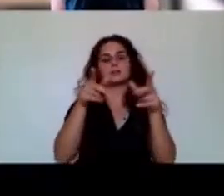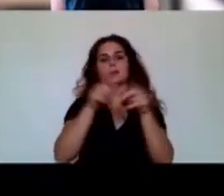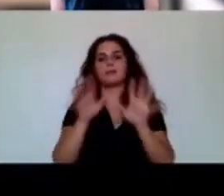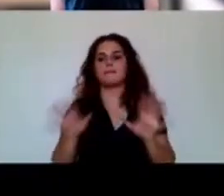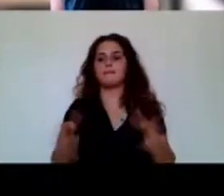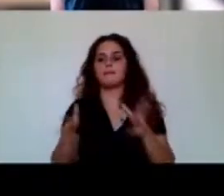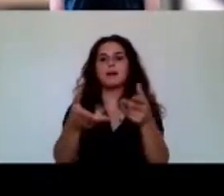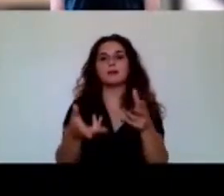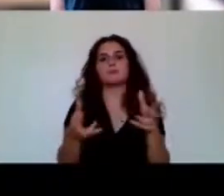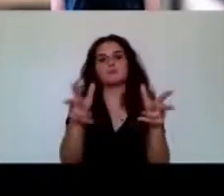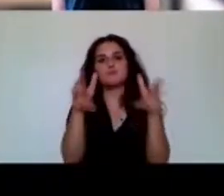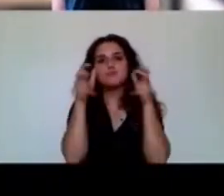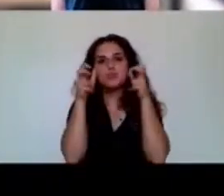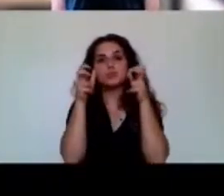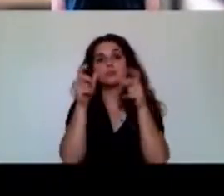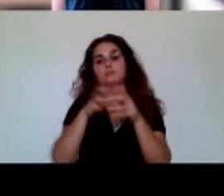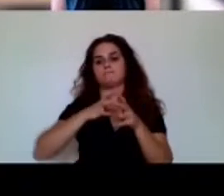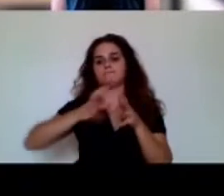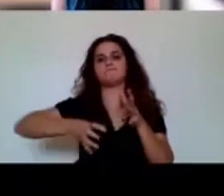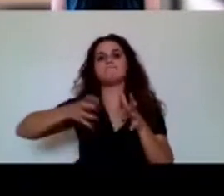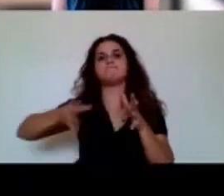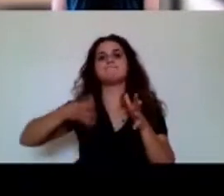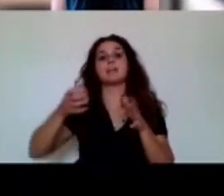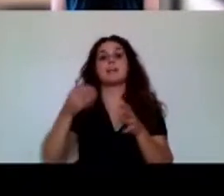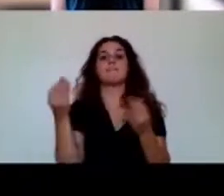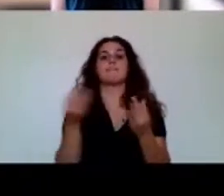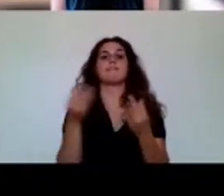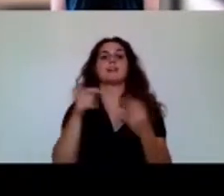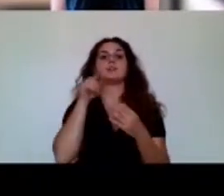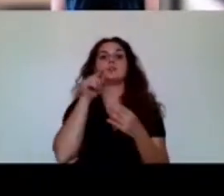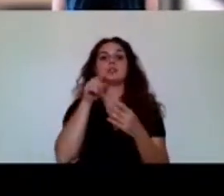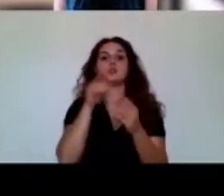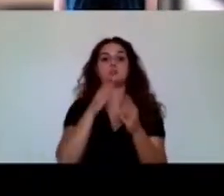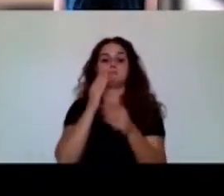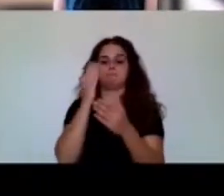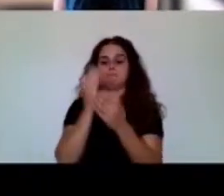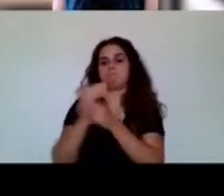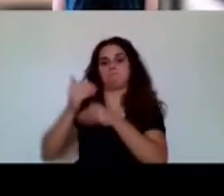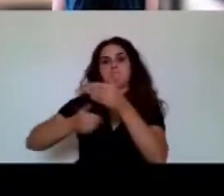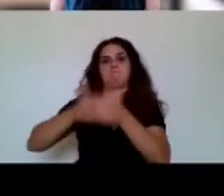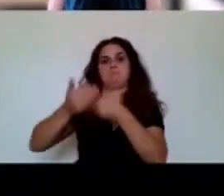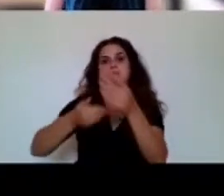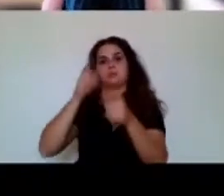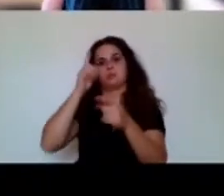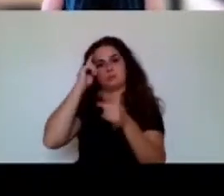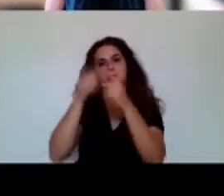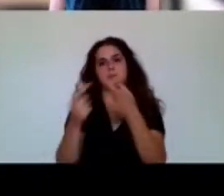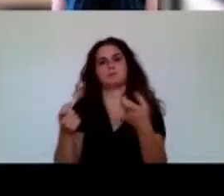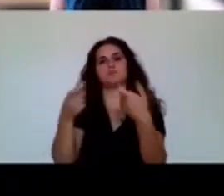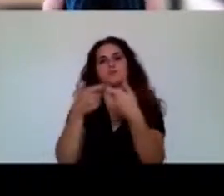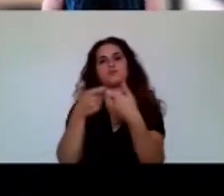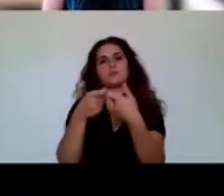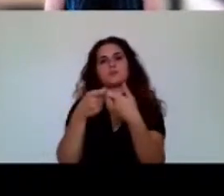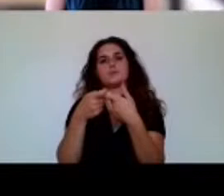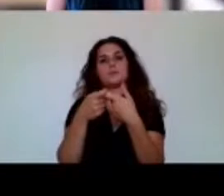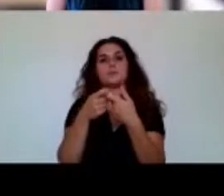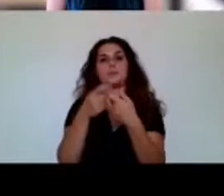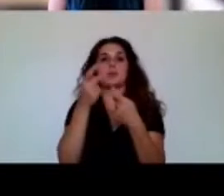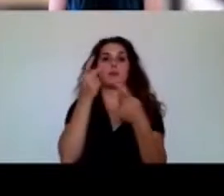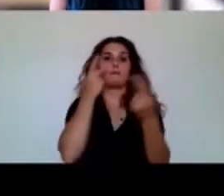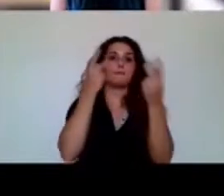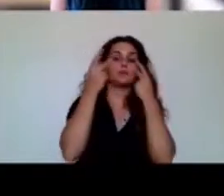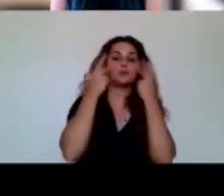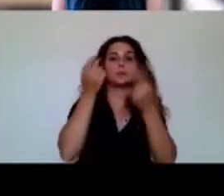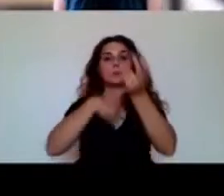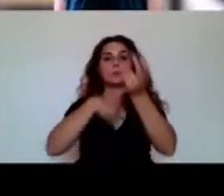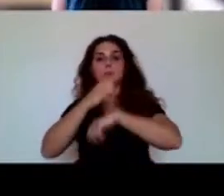are in conflict. And it turns out that this implicit process that's trying to match what we call a visual motor